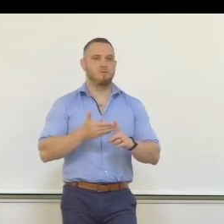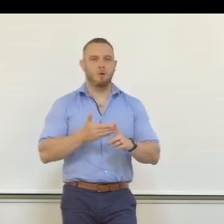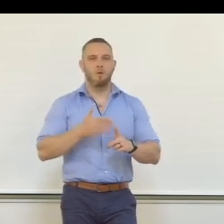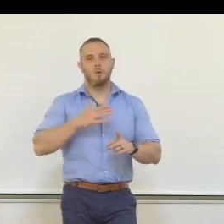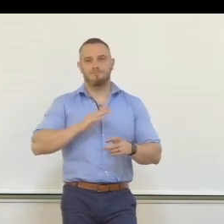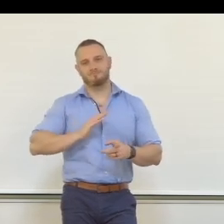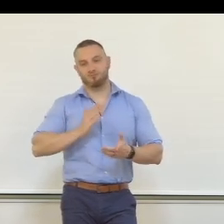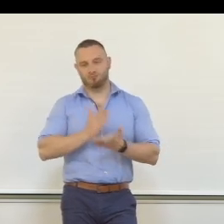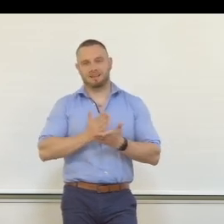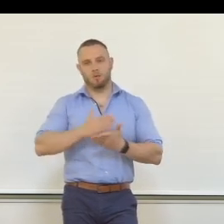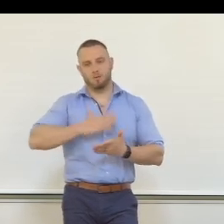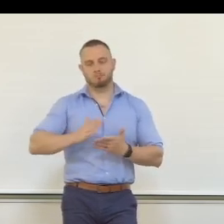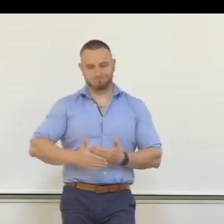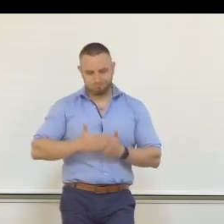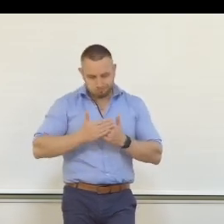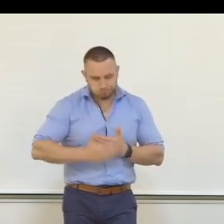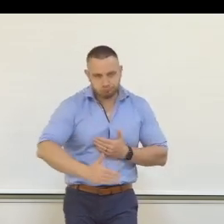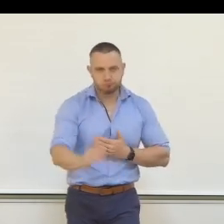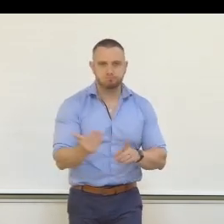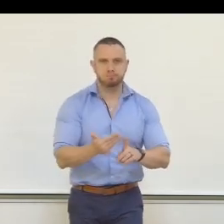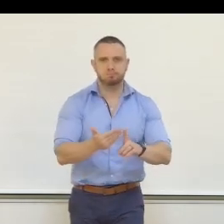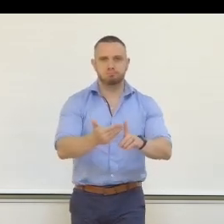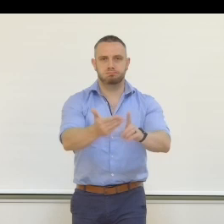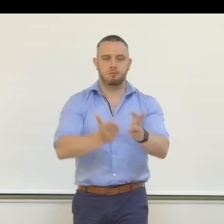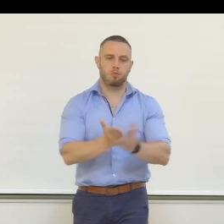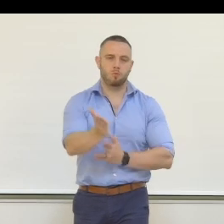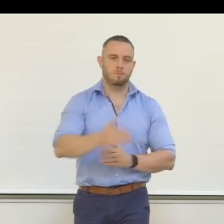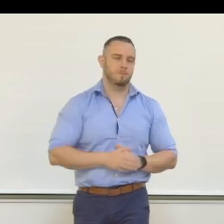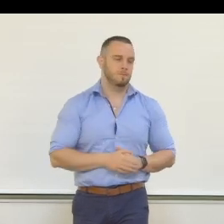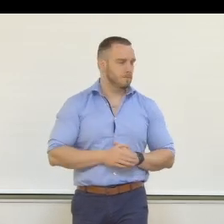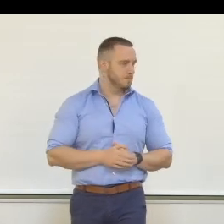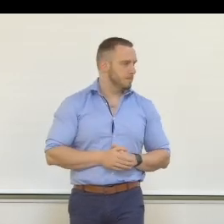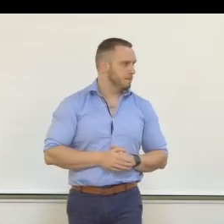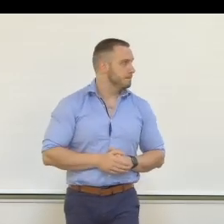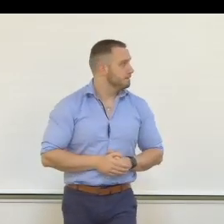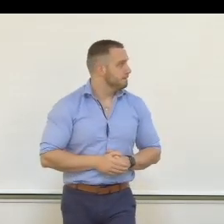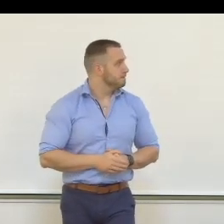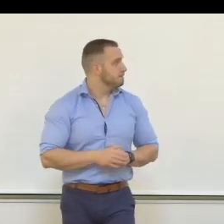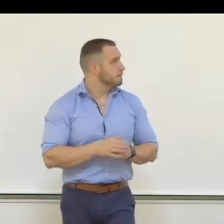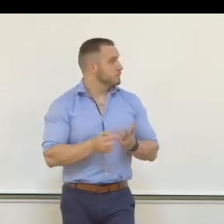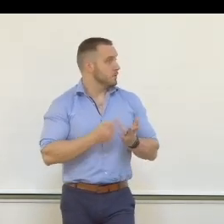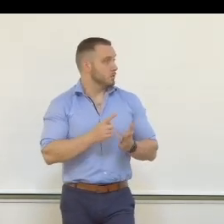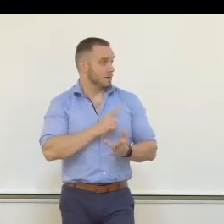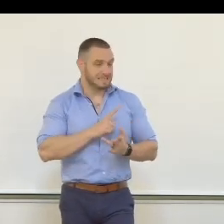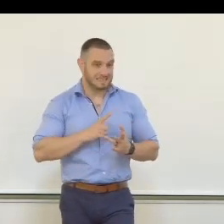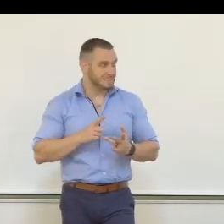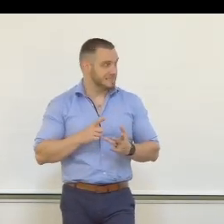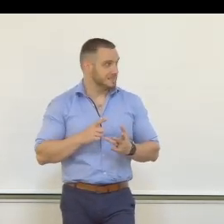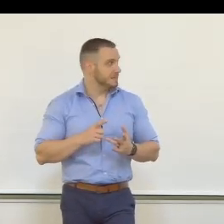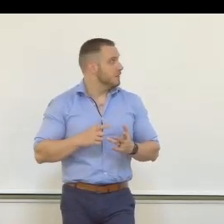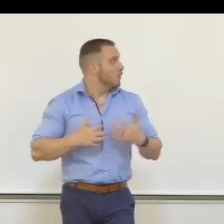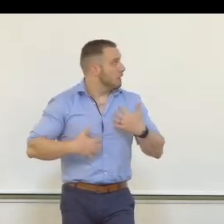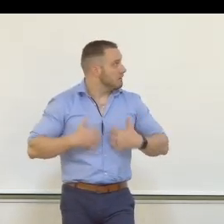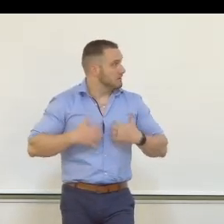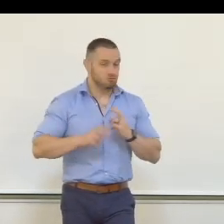beyond, about at the point of time where the first settlements emerge. That's also why we're not interested in transportation,